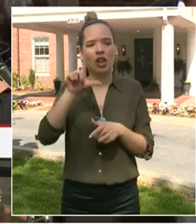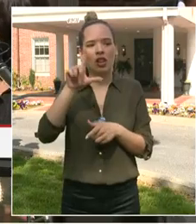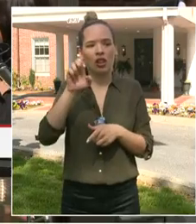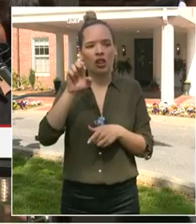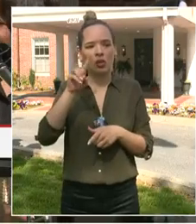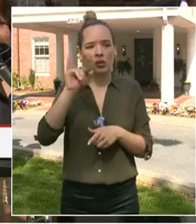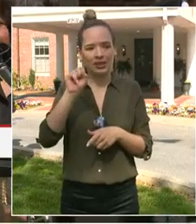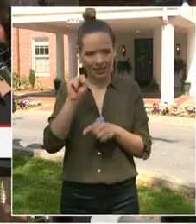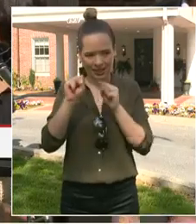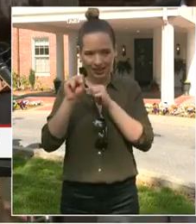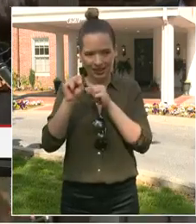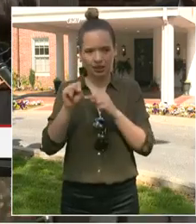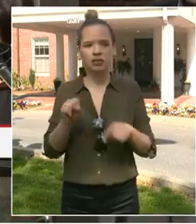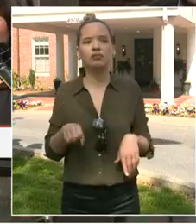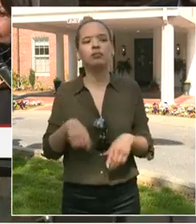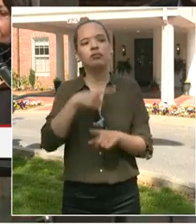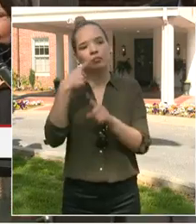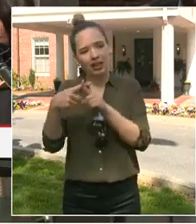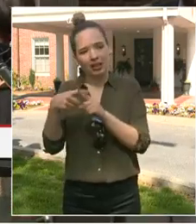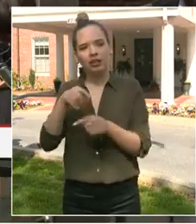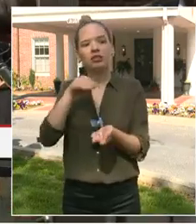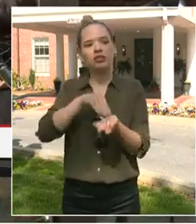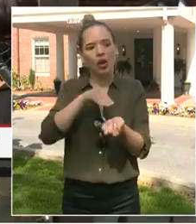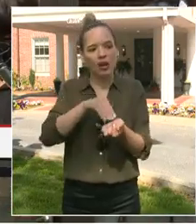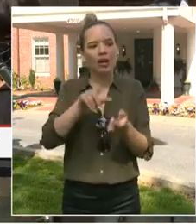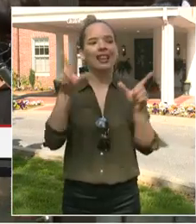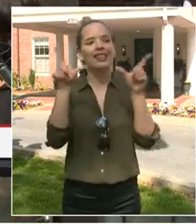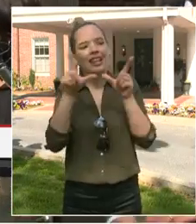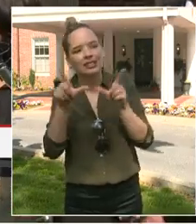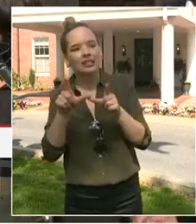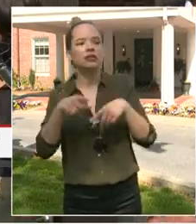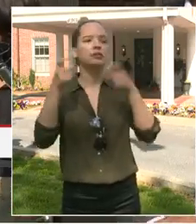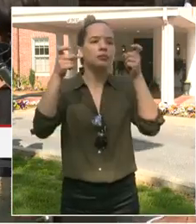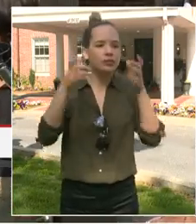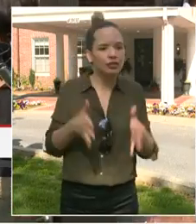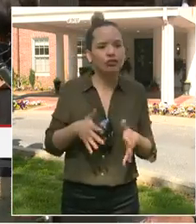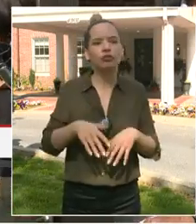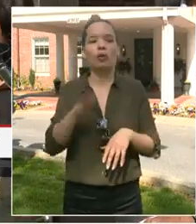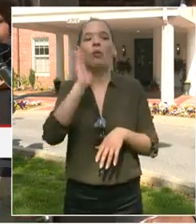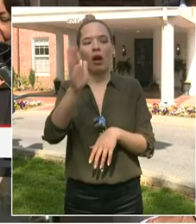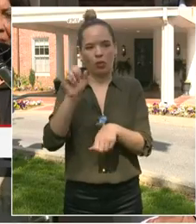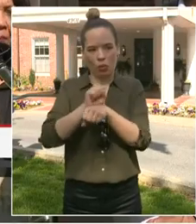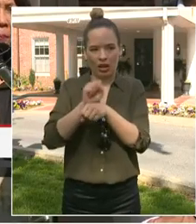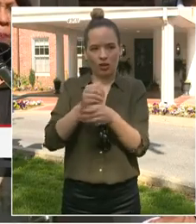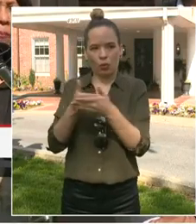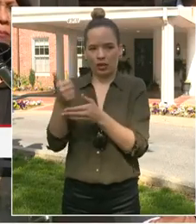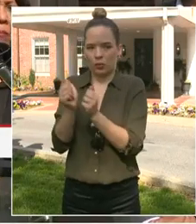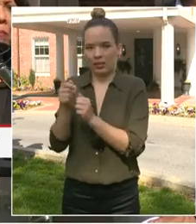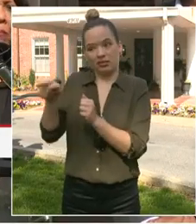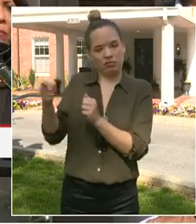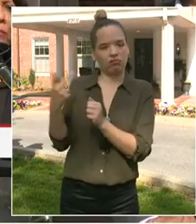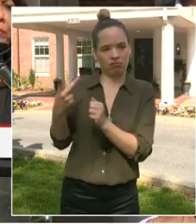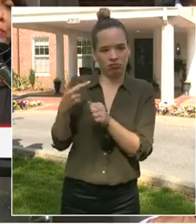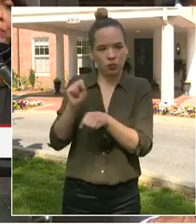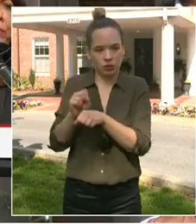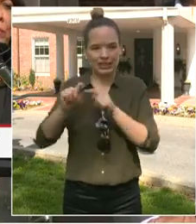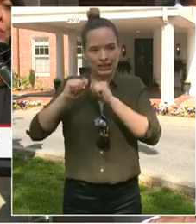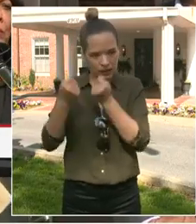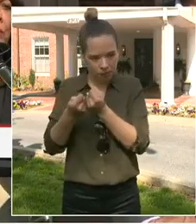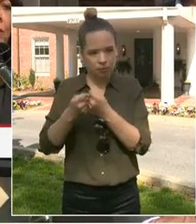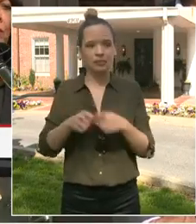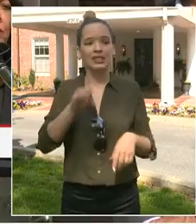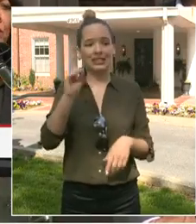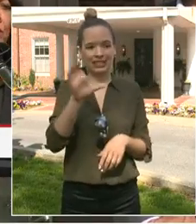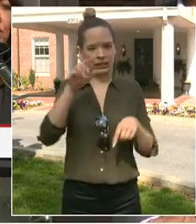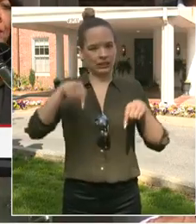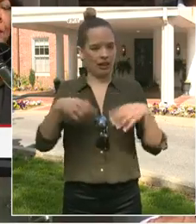and Licensing Administration, who will continue to work very closely with me and the rest of the team at DC Health as it relates